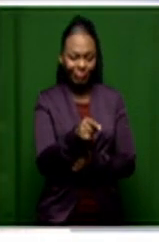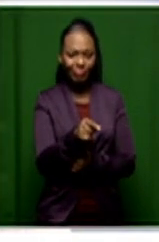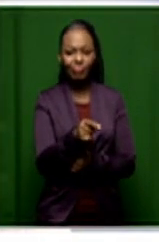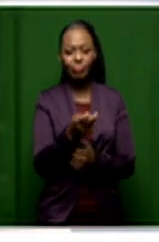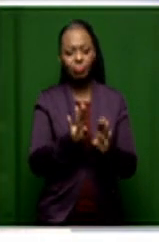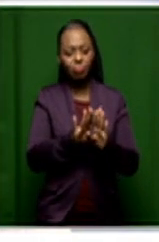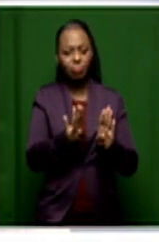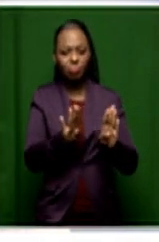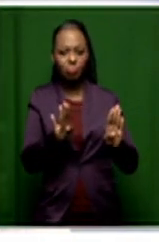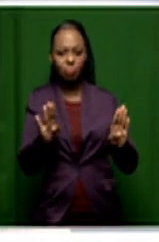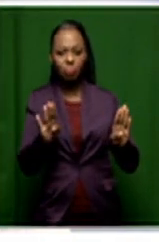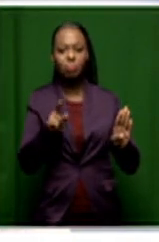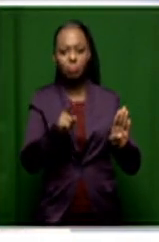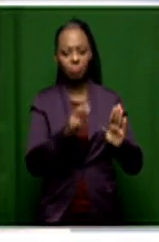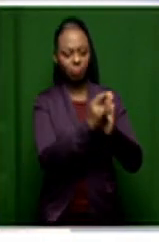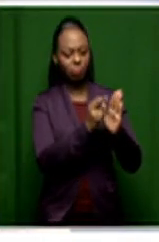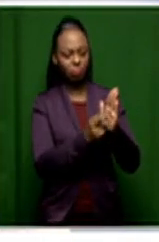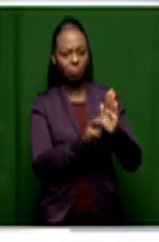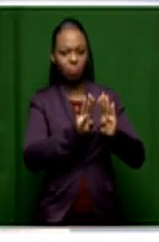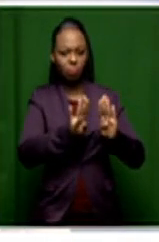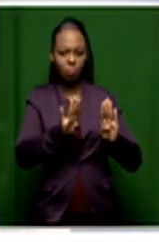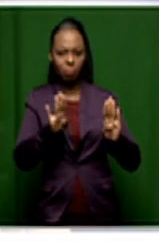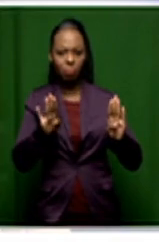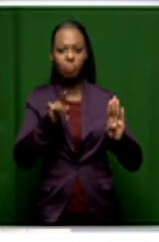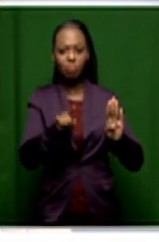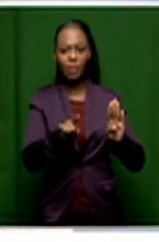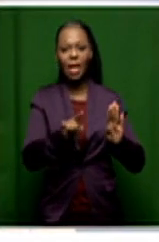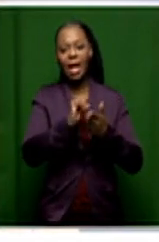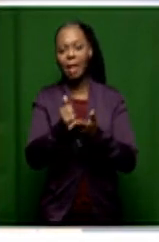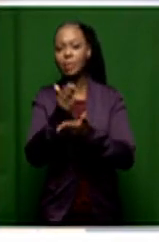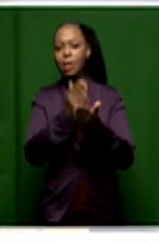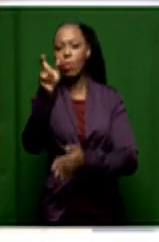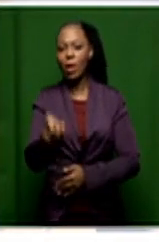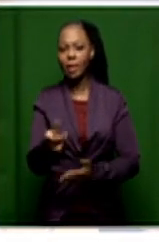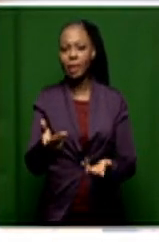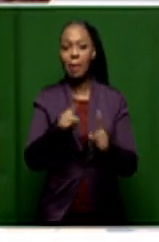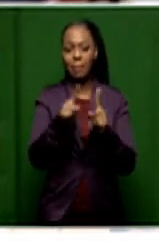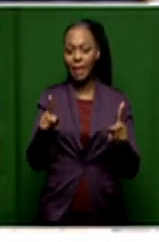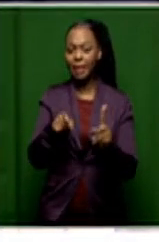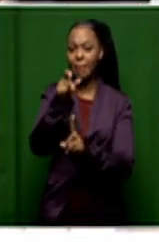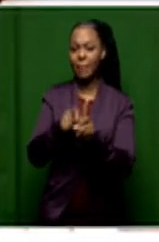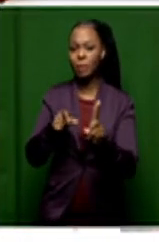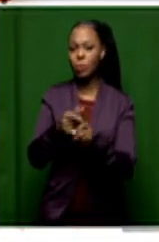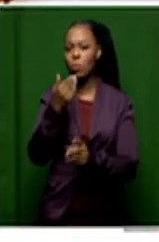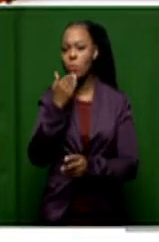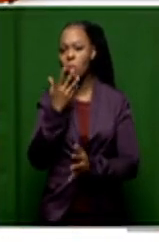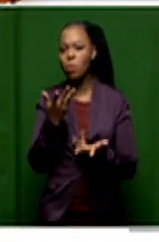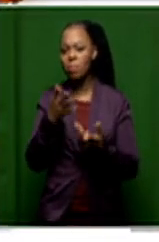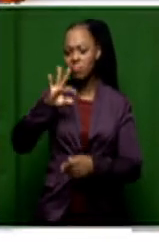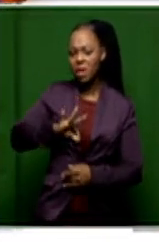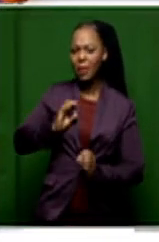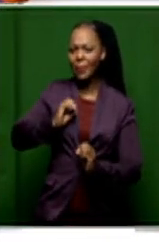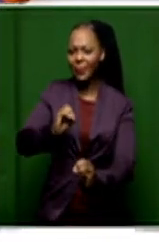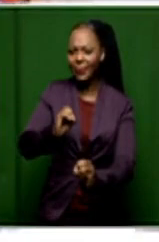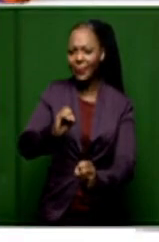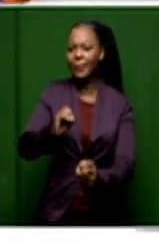those lockdown regulations did help somewhat, but for someone who has lost their means of attaining an income, be